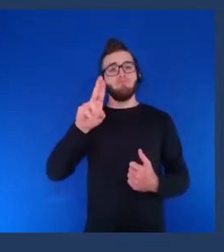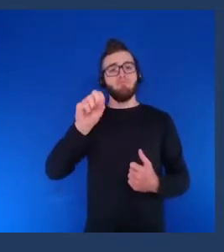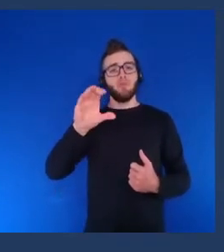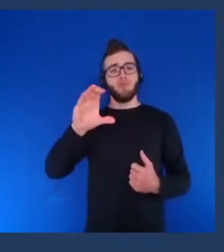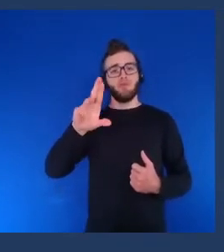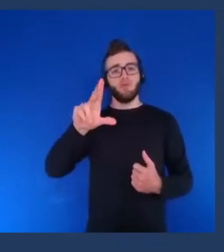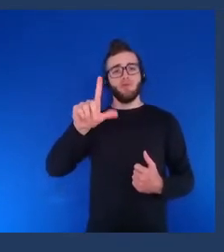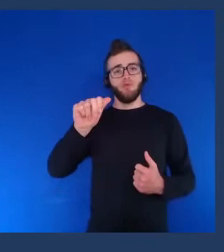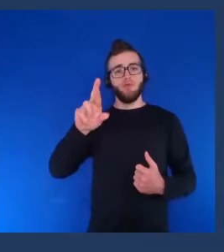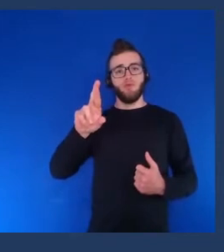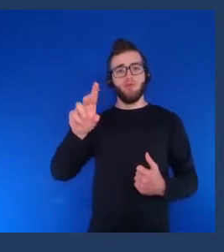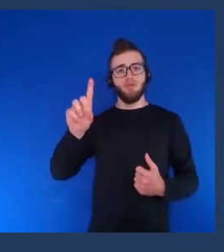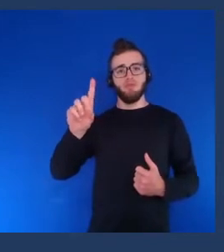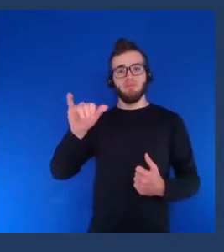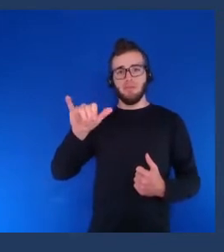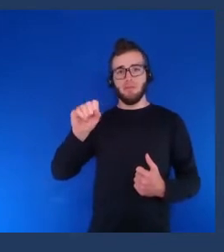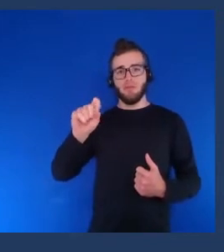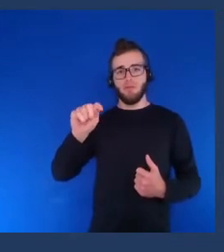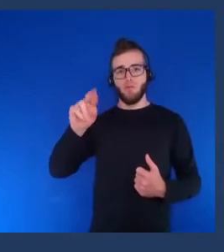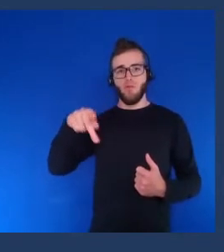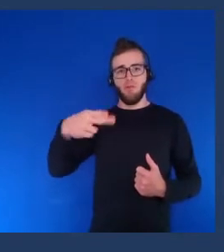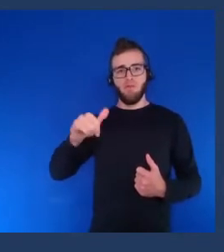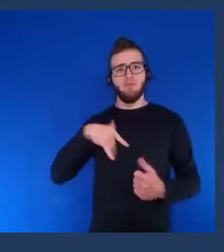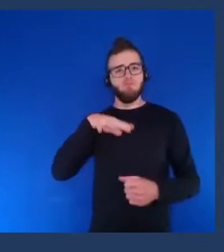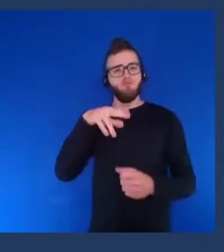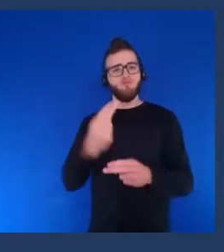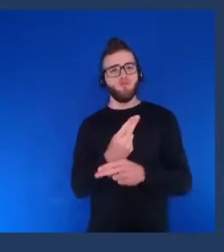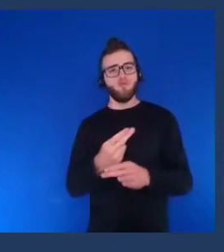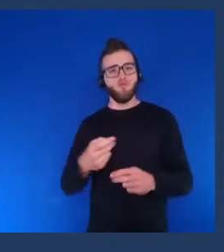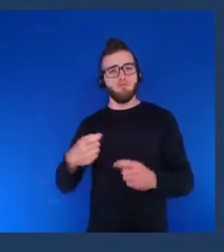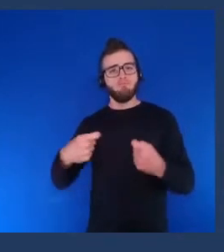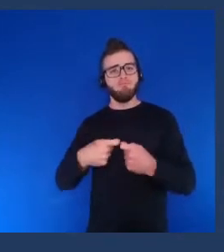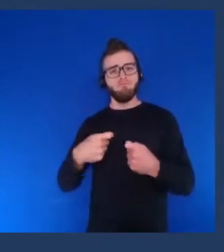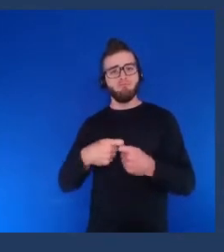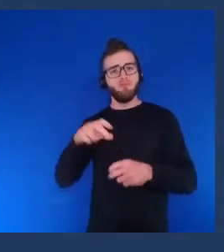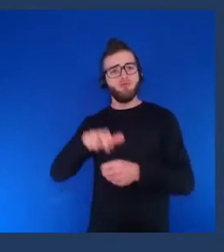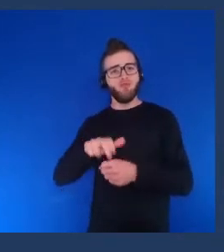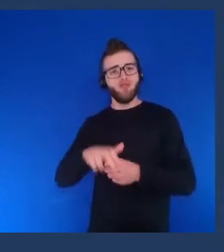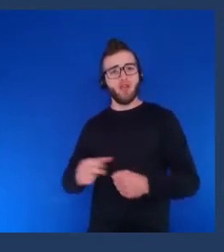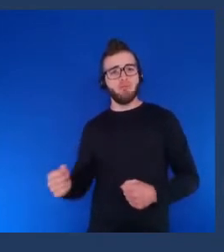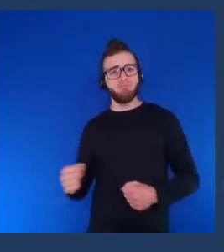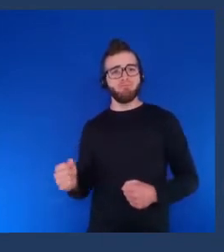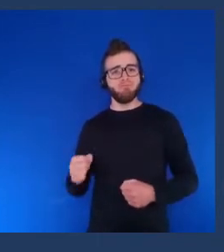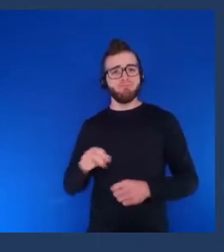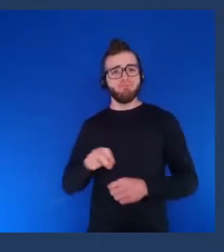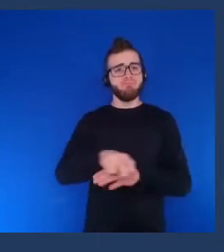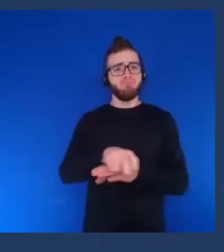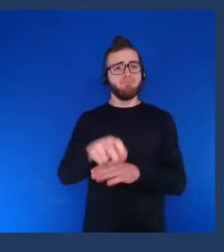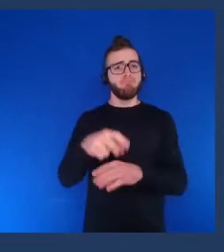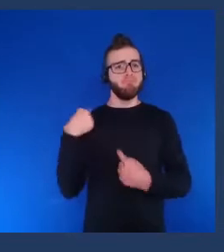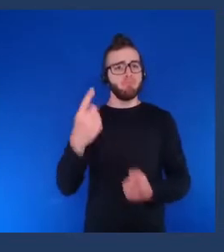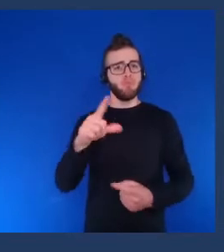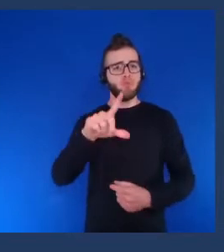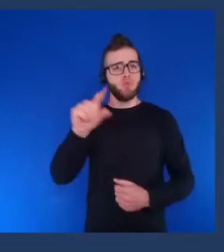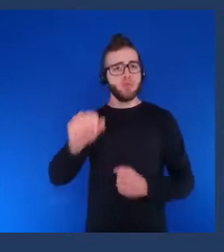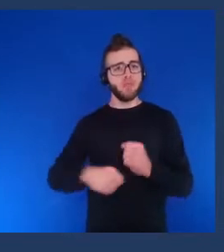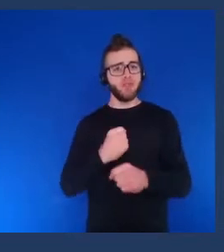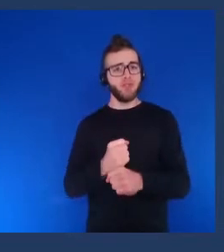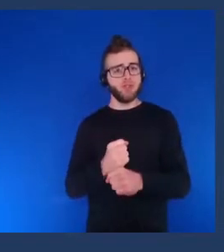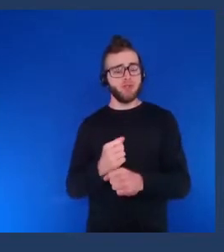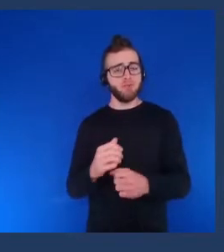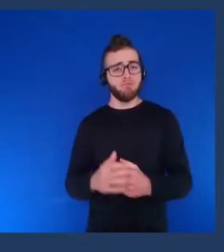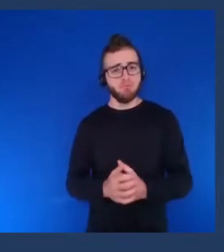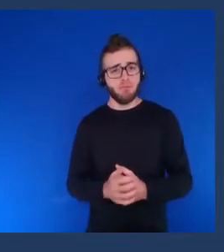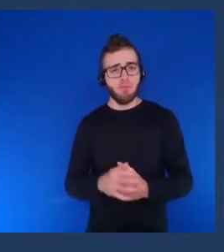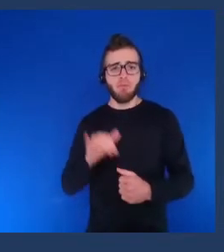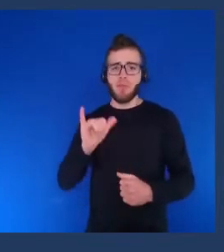20 years-ish. So that's a lot of time for me to kind of hone in on my own disability and create my own narrative